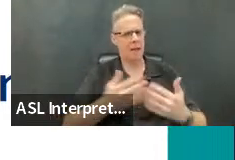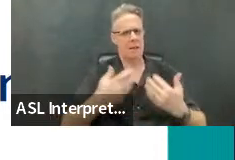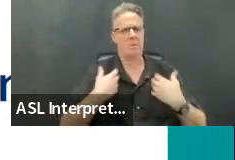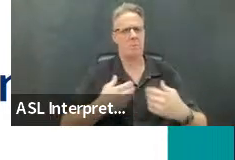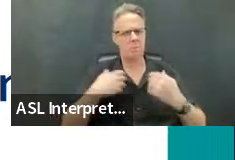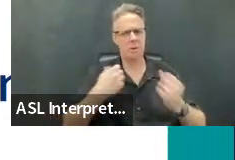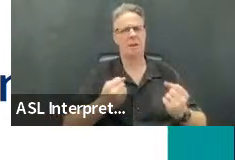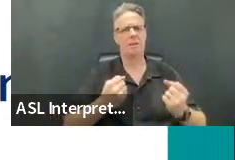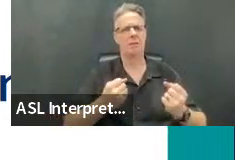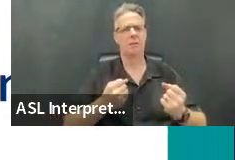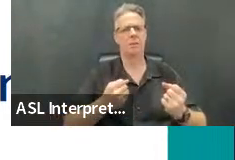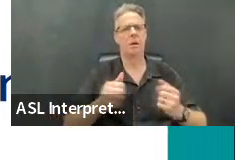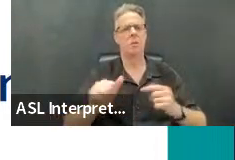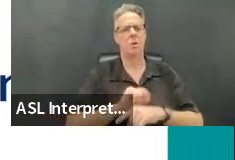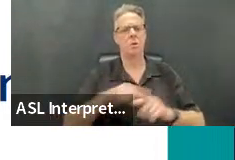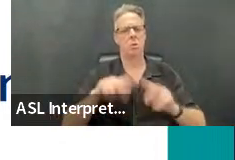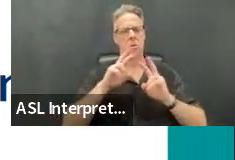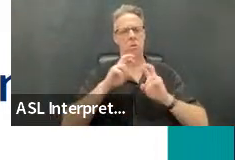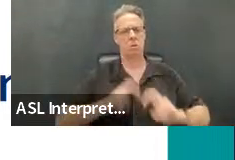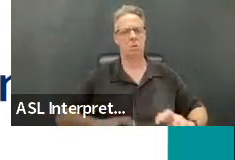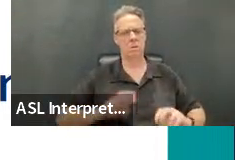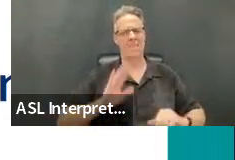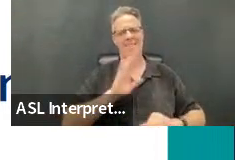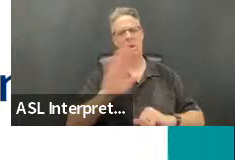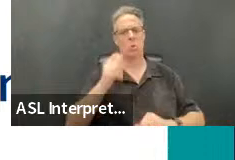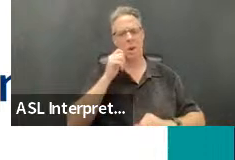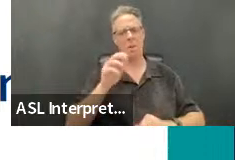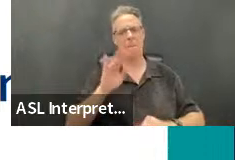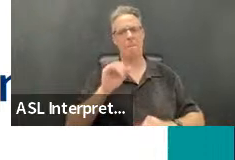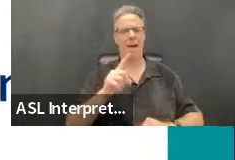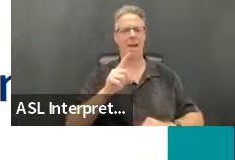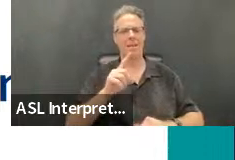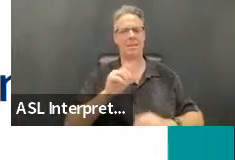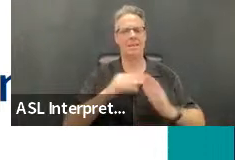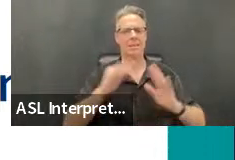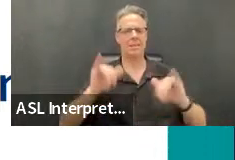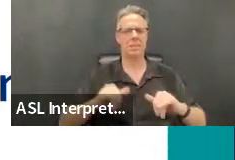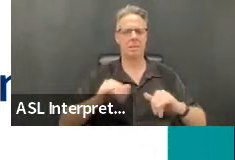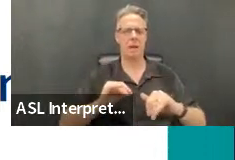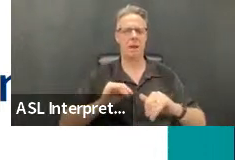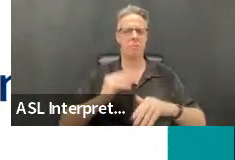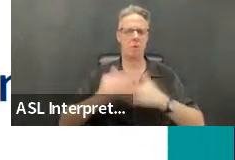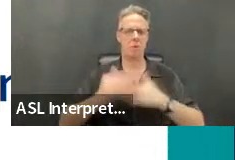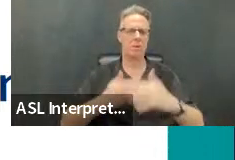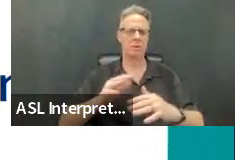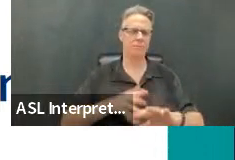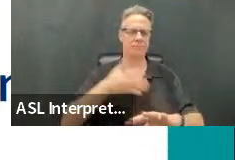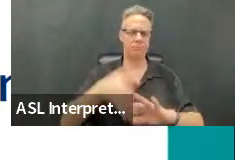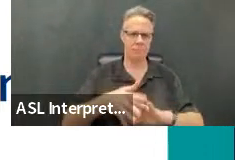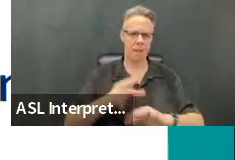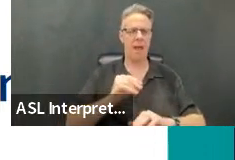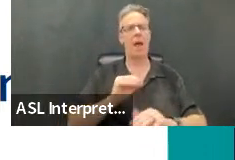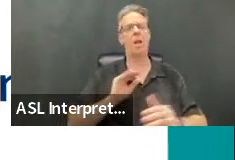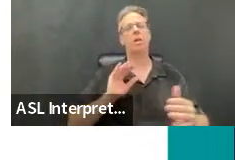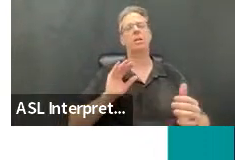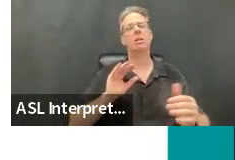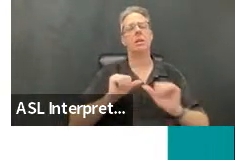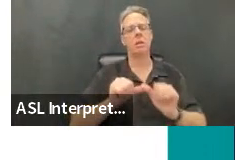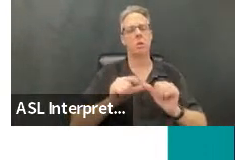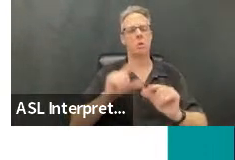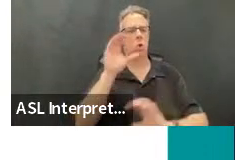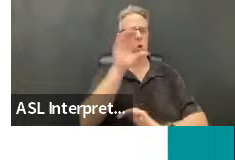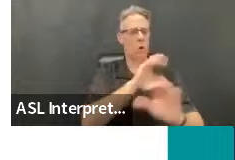practice examining racially biased systems and processes, and for us to continue to look for learning. Next slide.